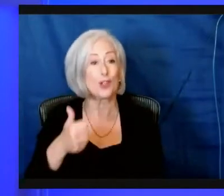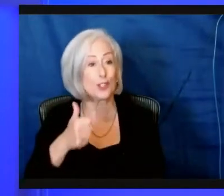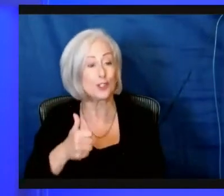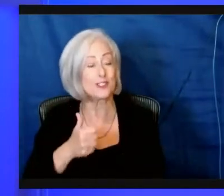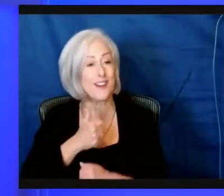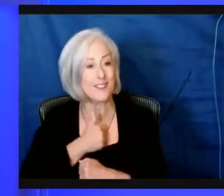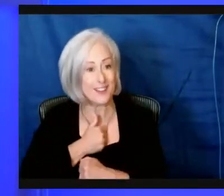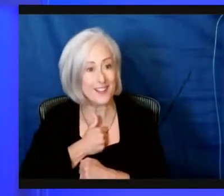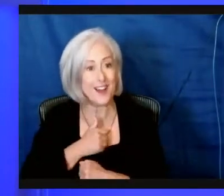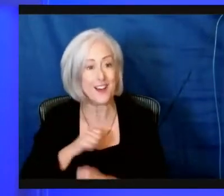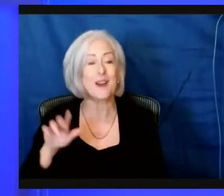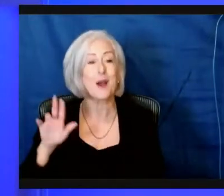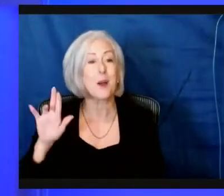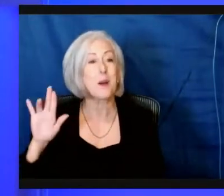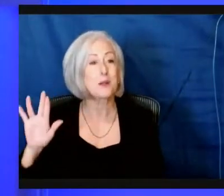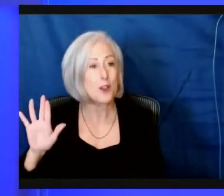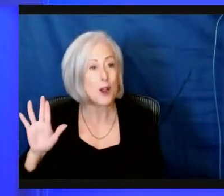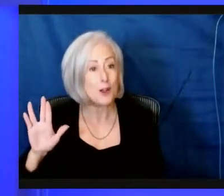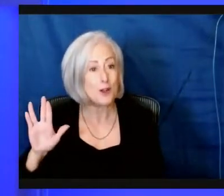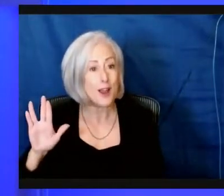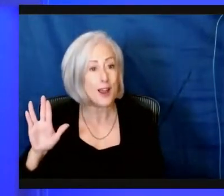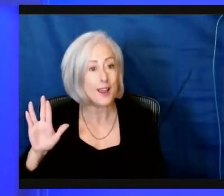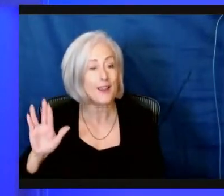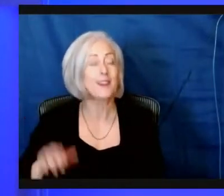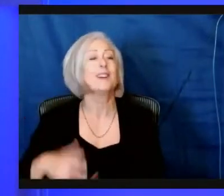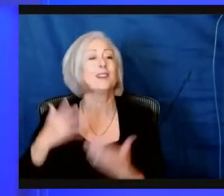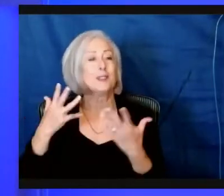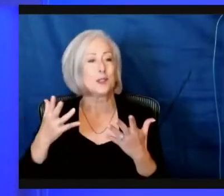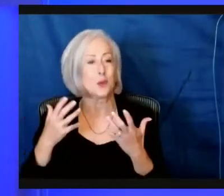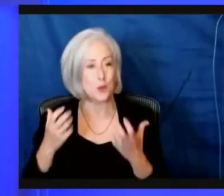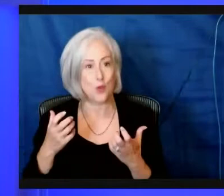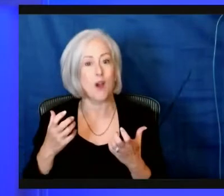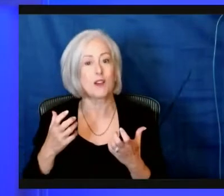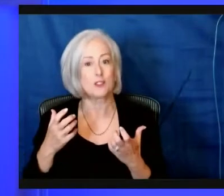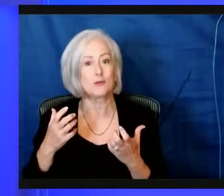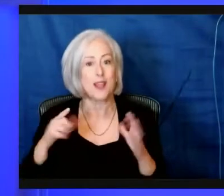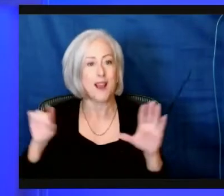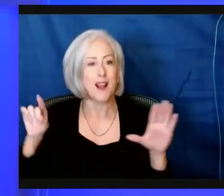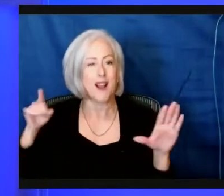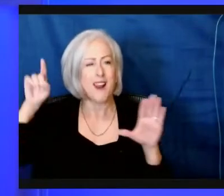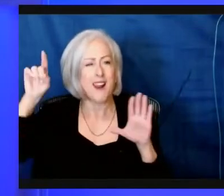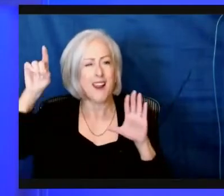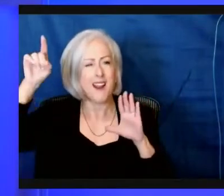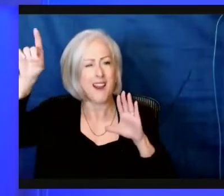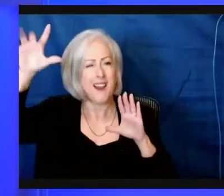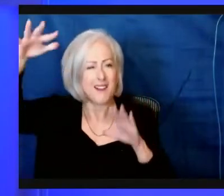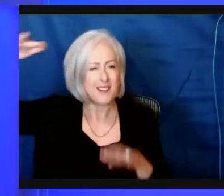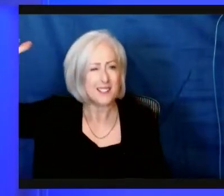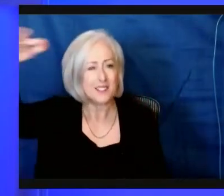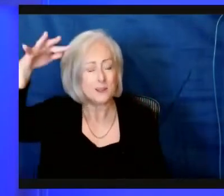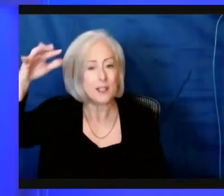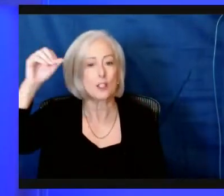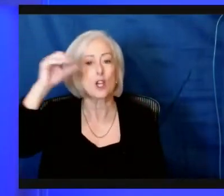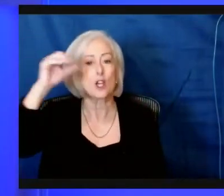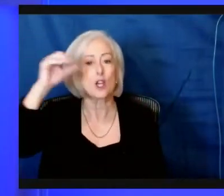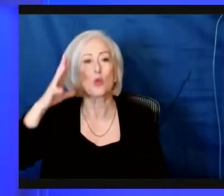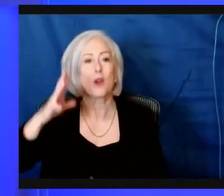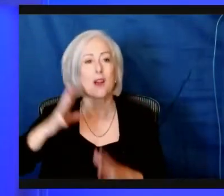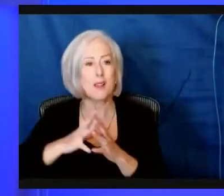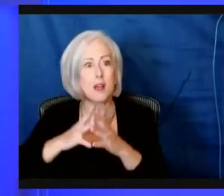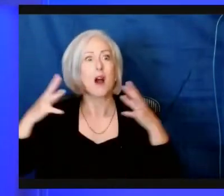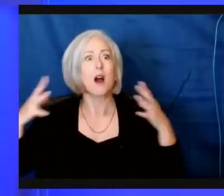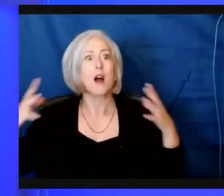space, yeah. Warp me out. Let's do You're it. going to have you're going to be exposed to a lot higher levels of galactic cosmic radiation